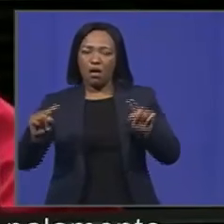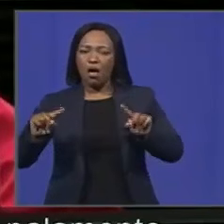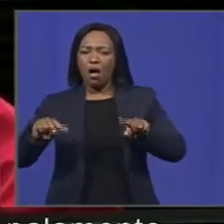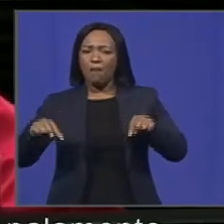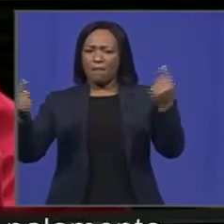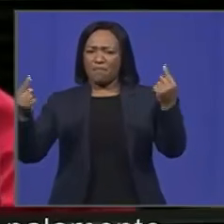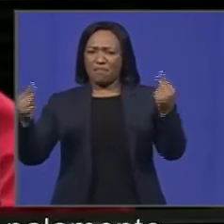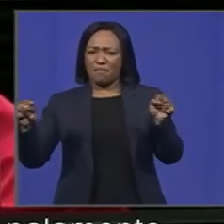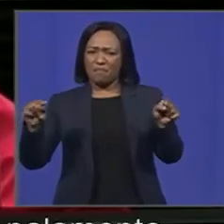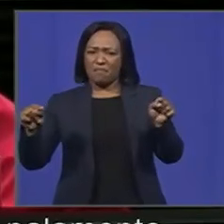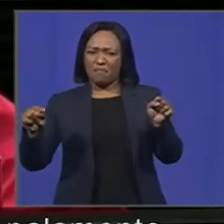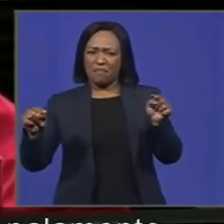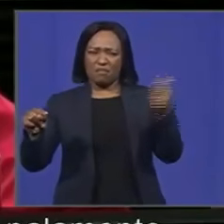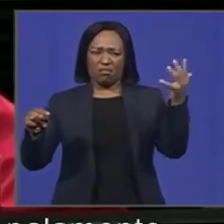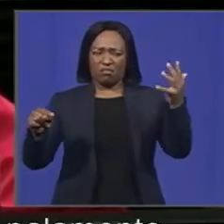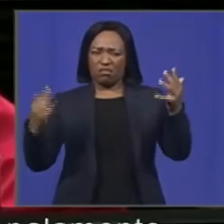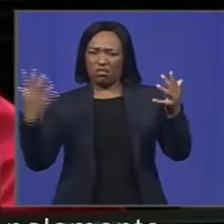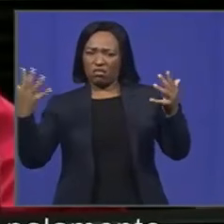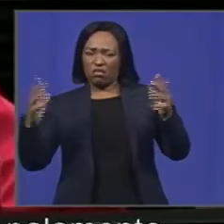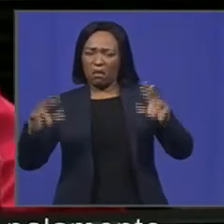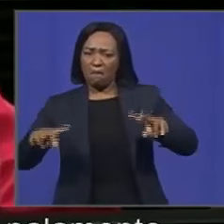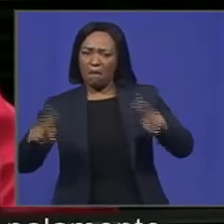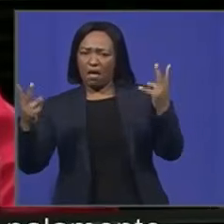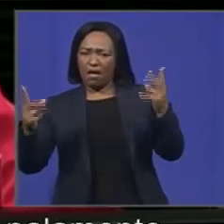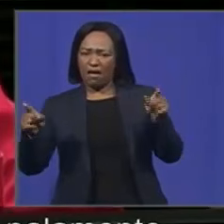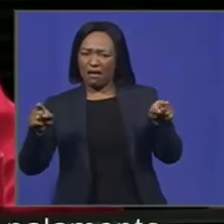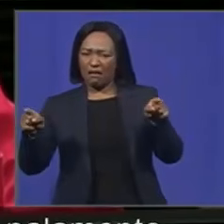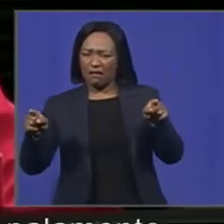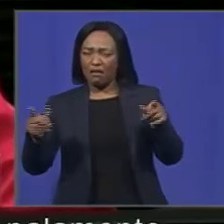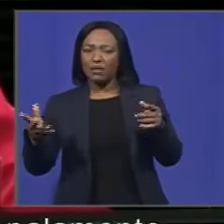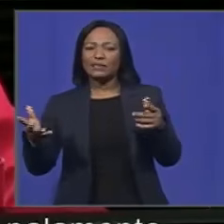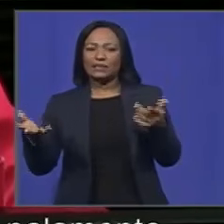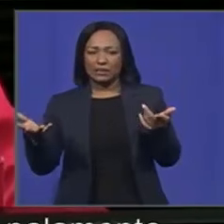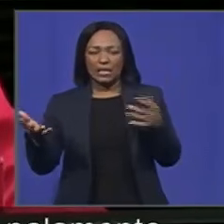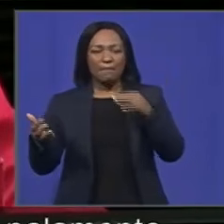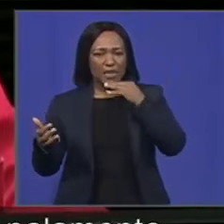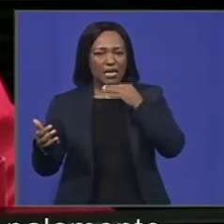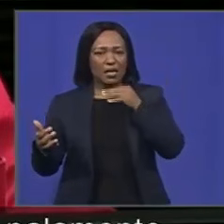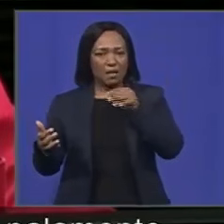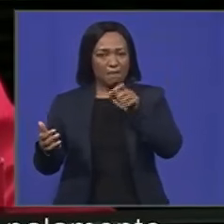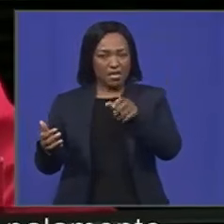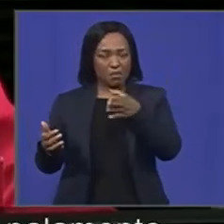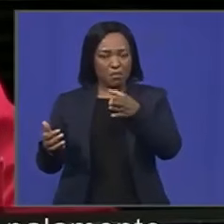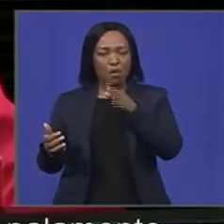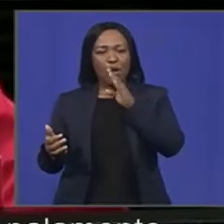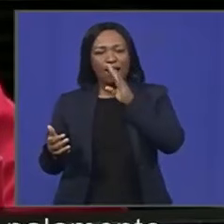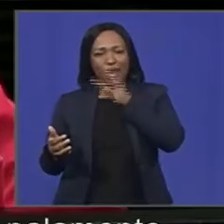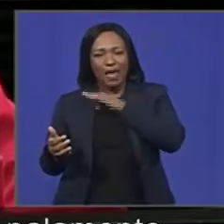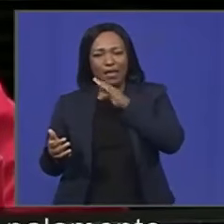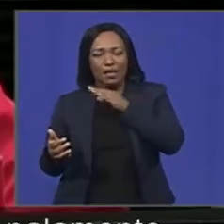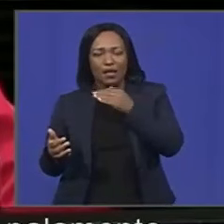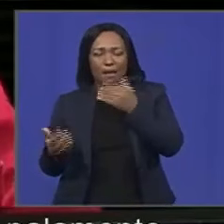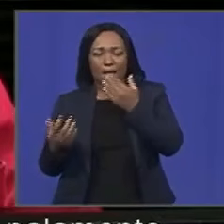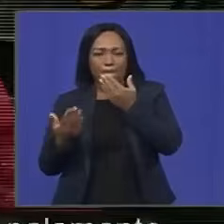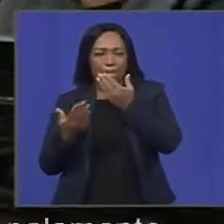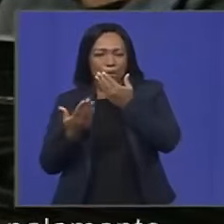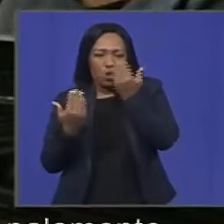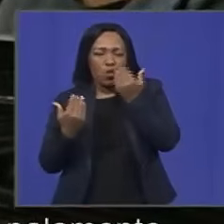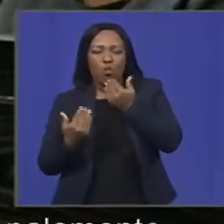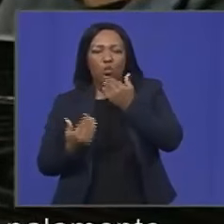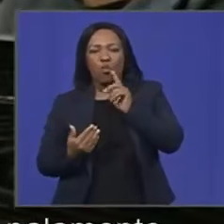versions of what happened. So what we know is that someone is lying, but we may not necessarily know who is